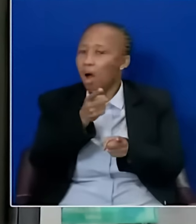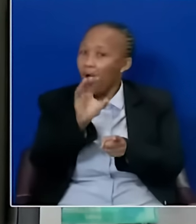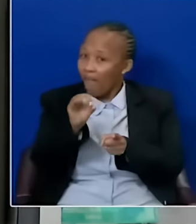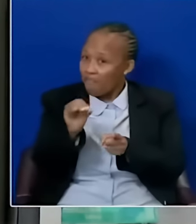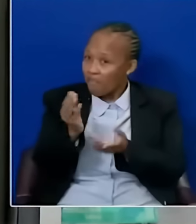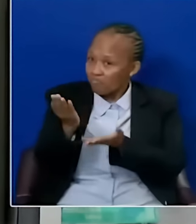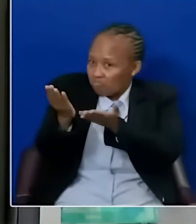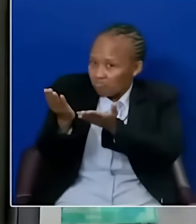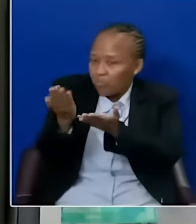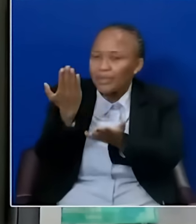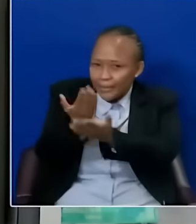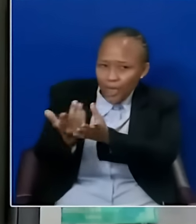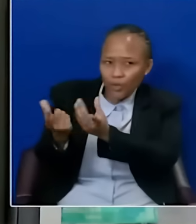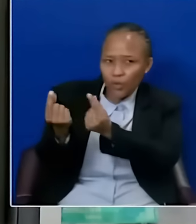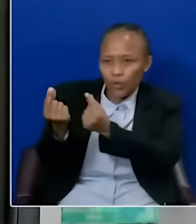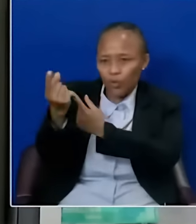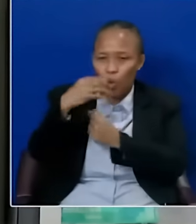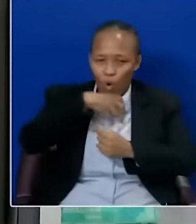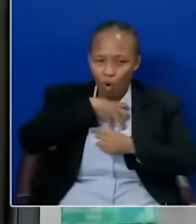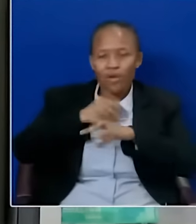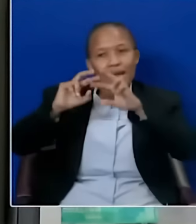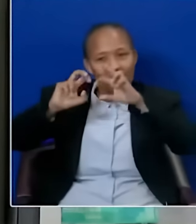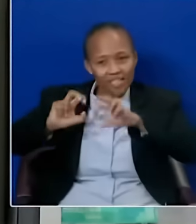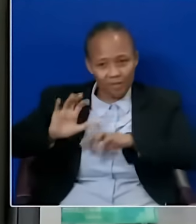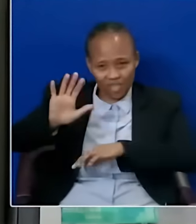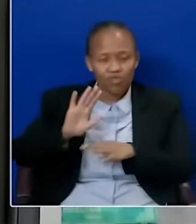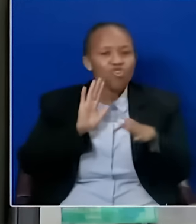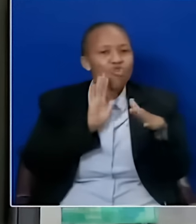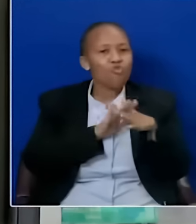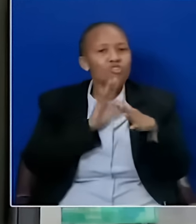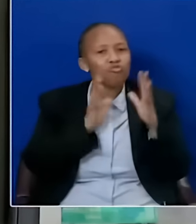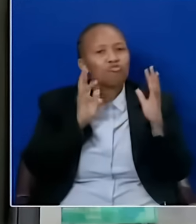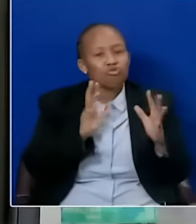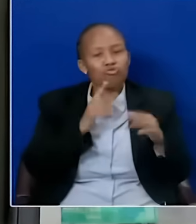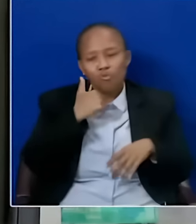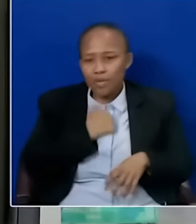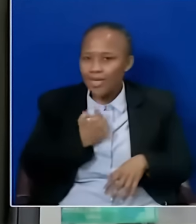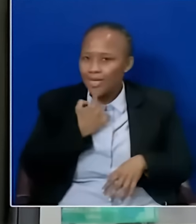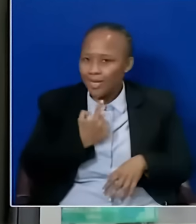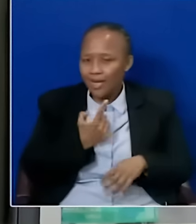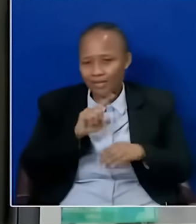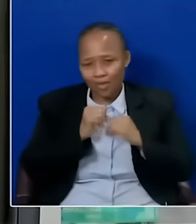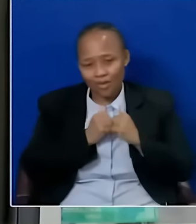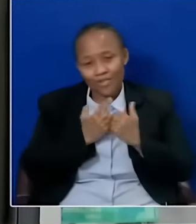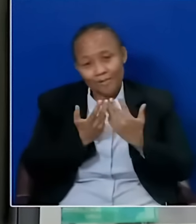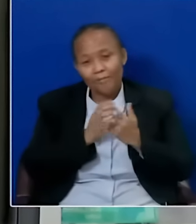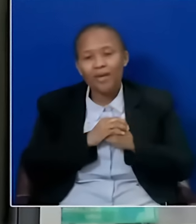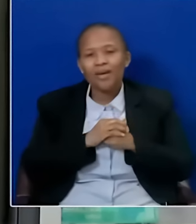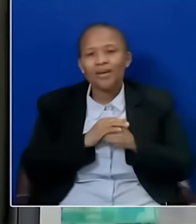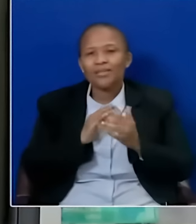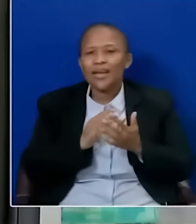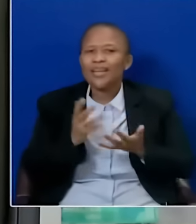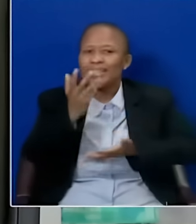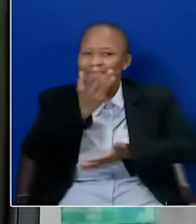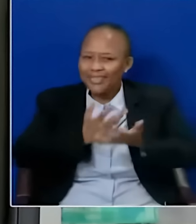do his examination. So hence I'm saying it's a subject, it's subject for discussion in that meeting with